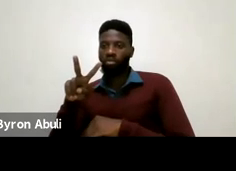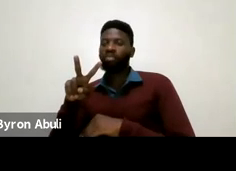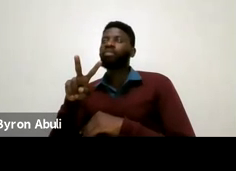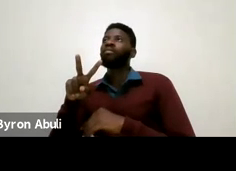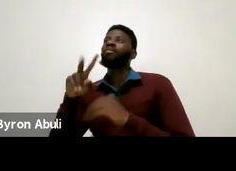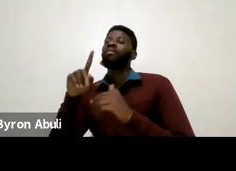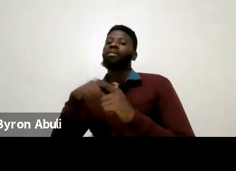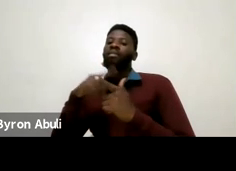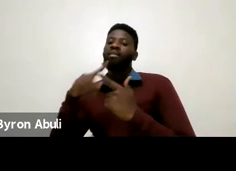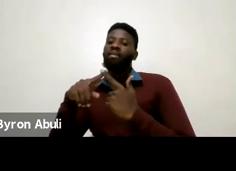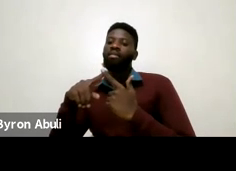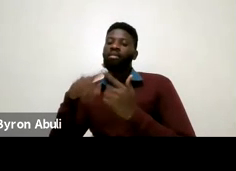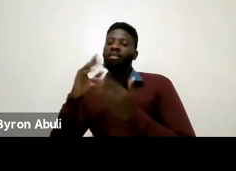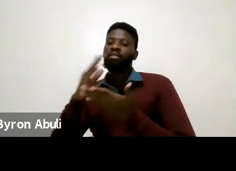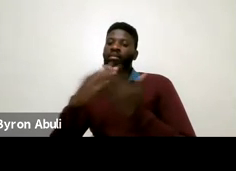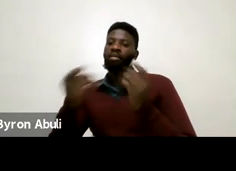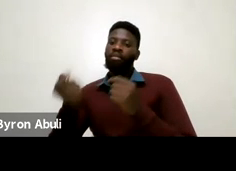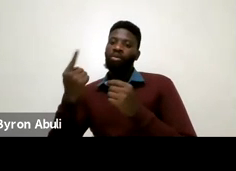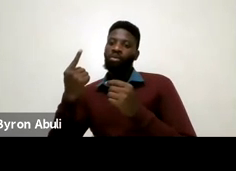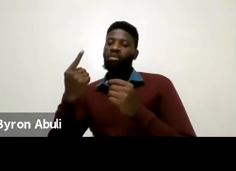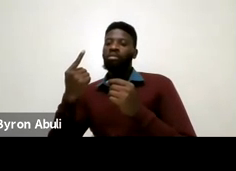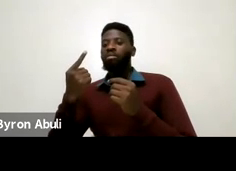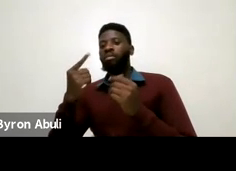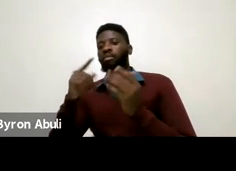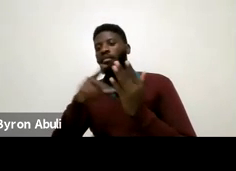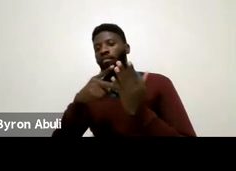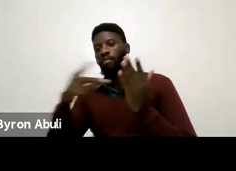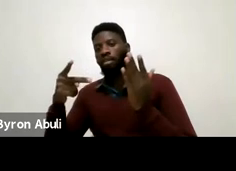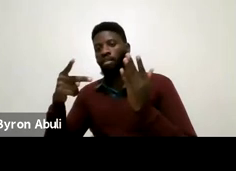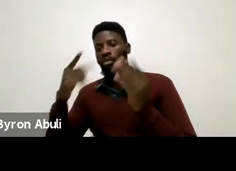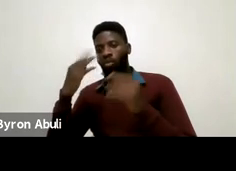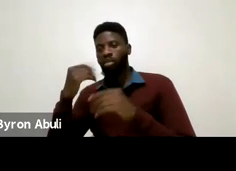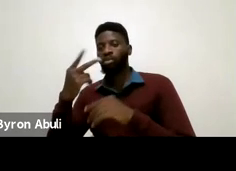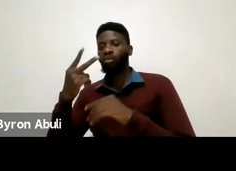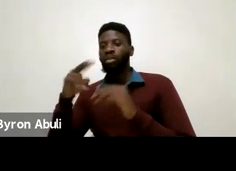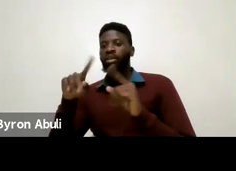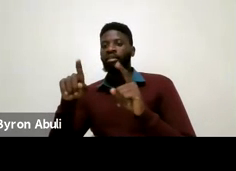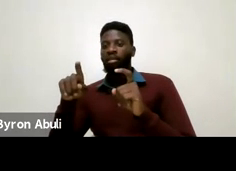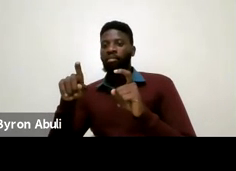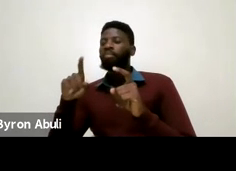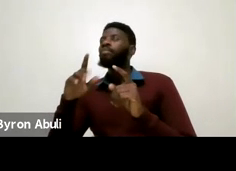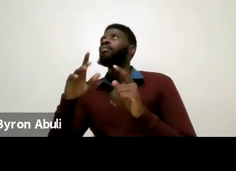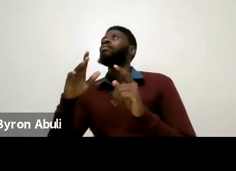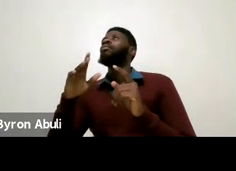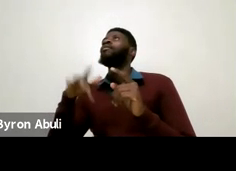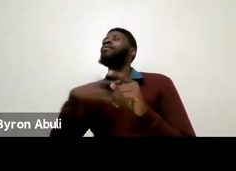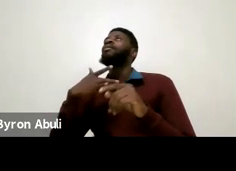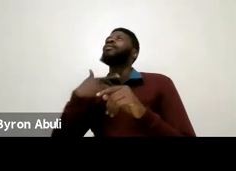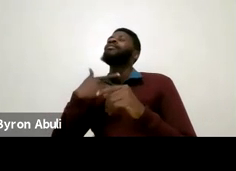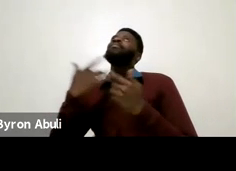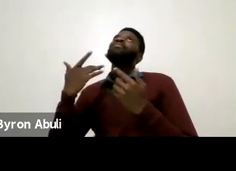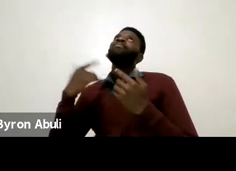then something happens and then you fail, let's say in 2 exams. Yes. And you feel like, oh, I